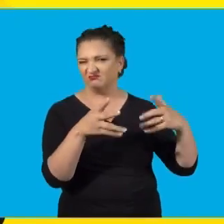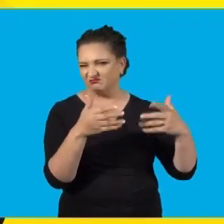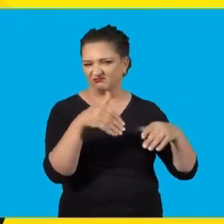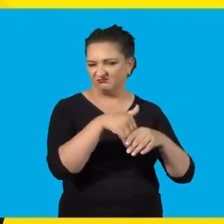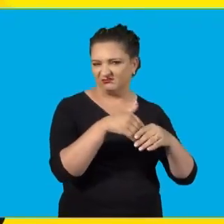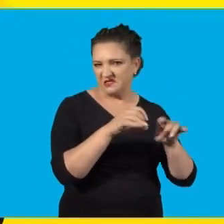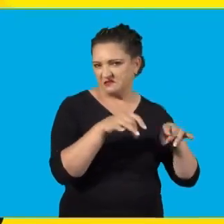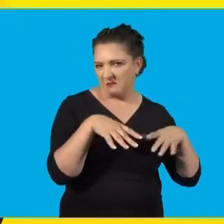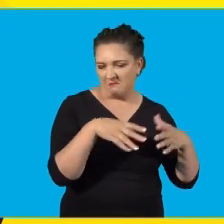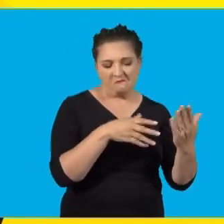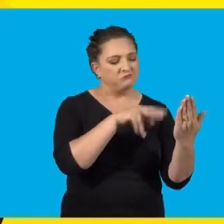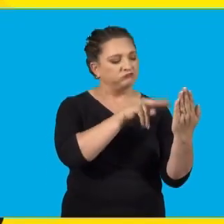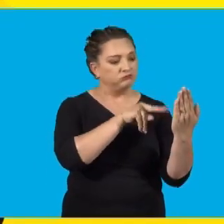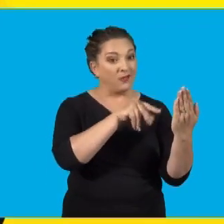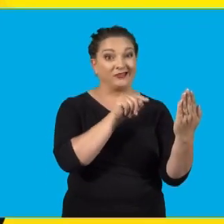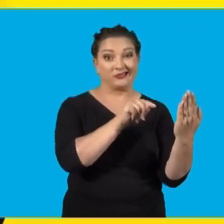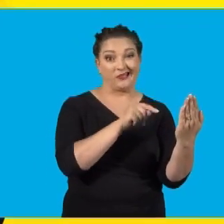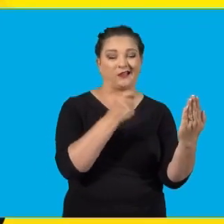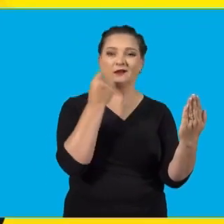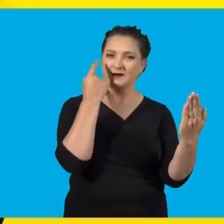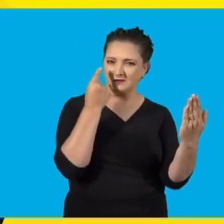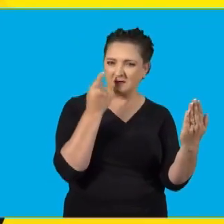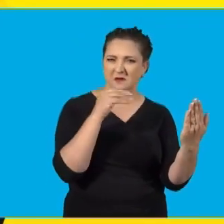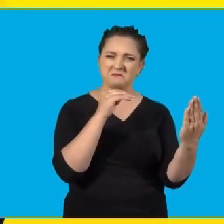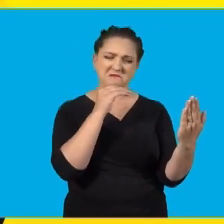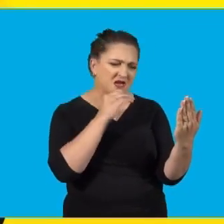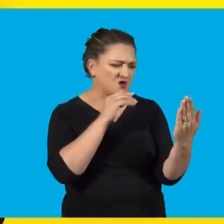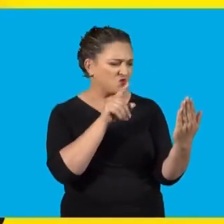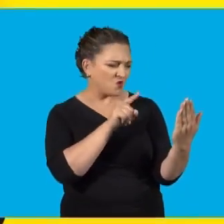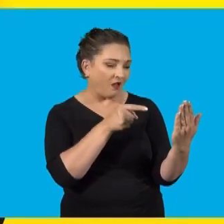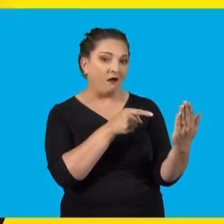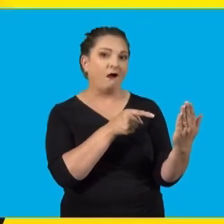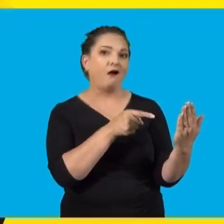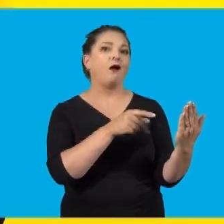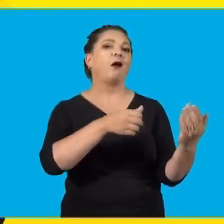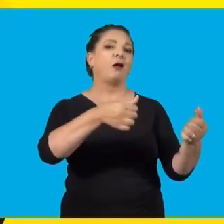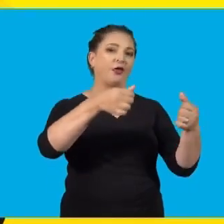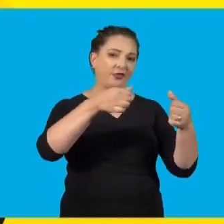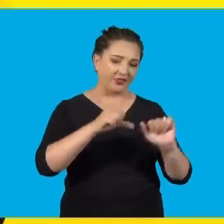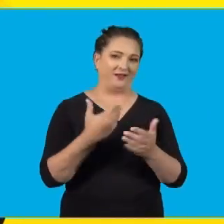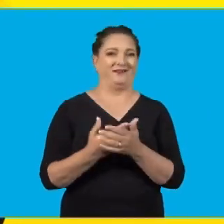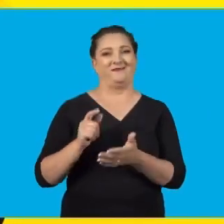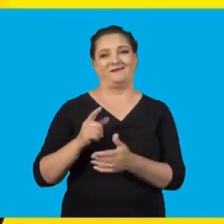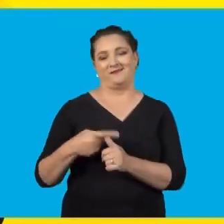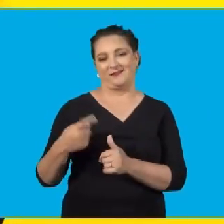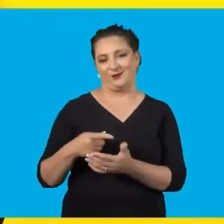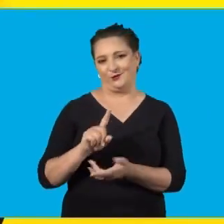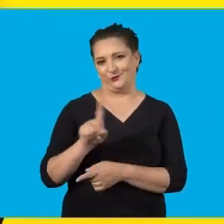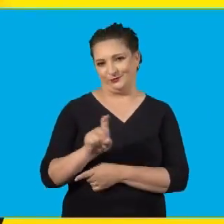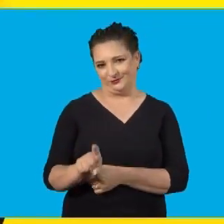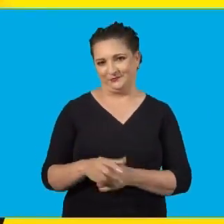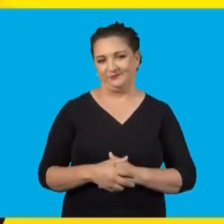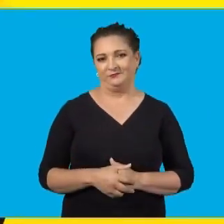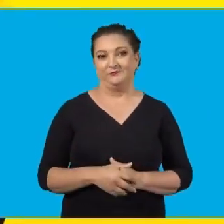in your question paper, and then understand that or add meaning to that before you can attempt the questions, and therefore